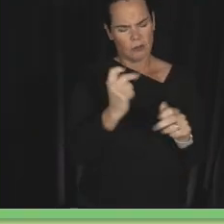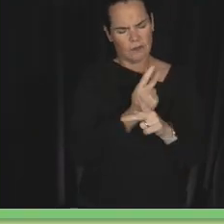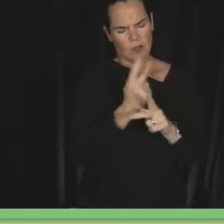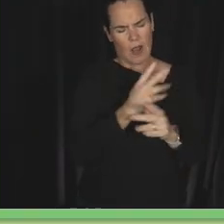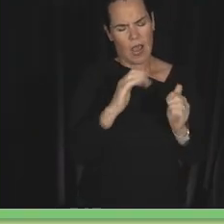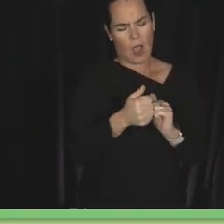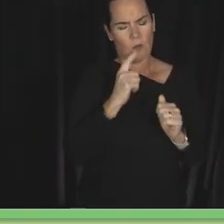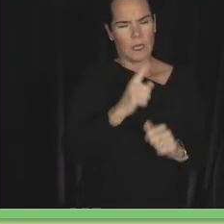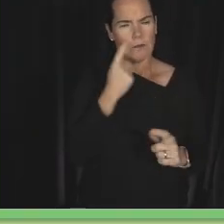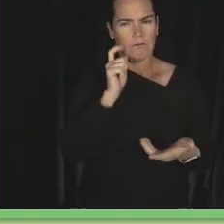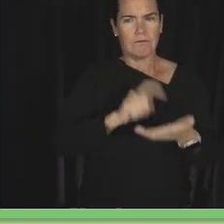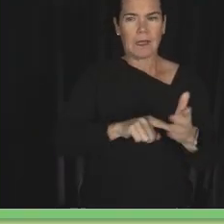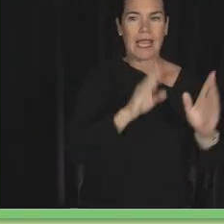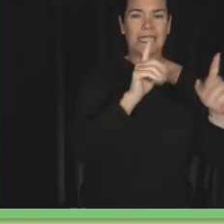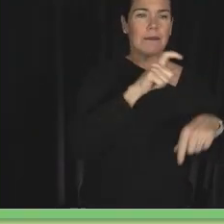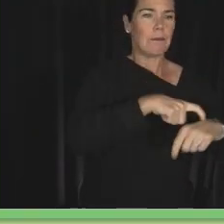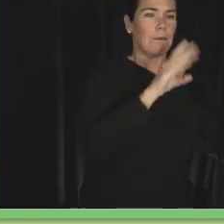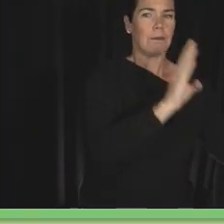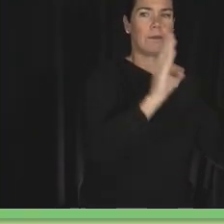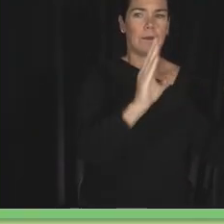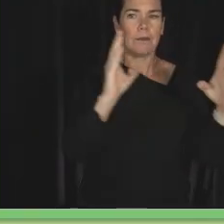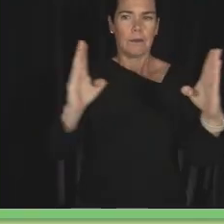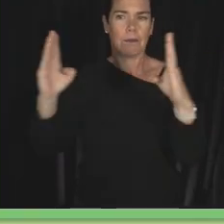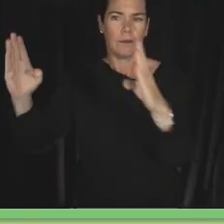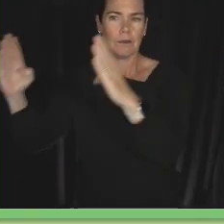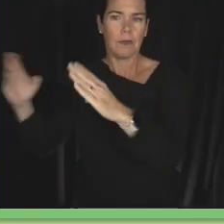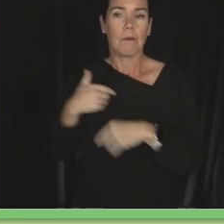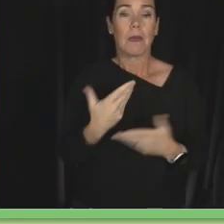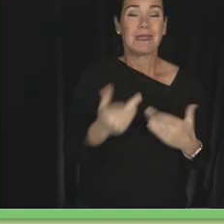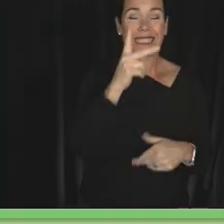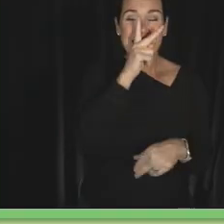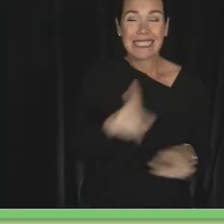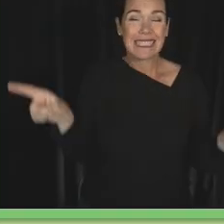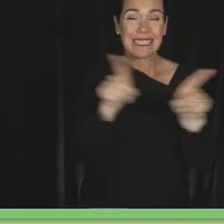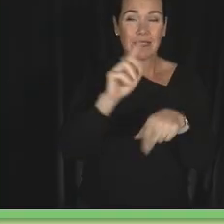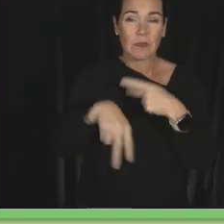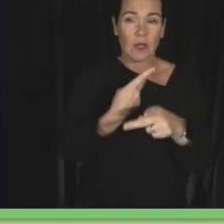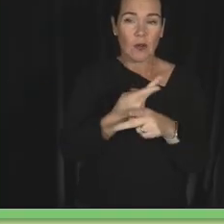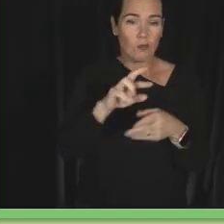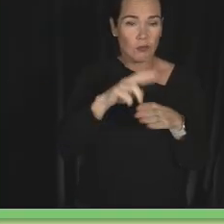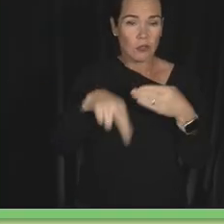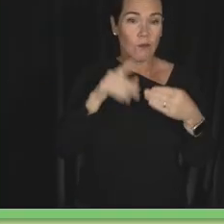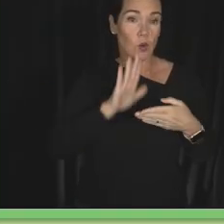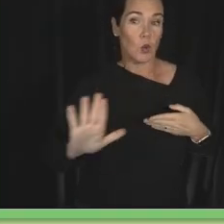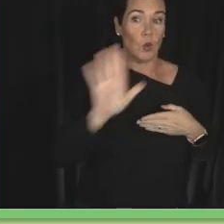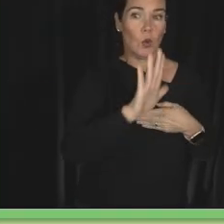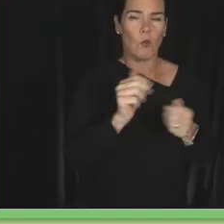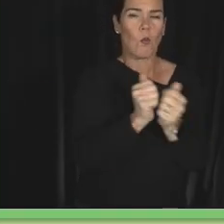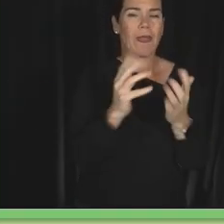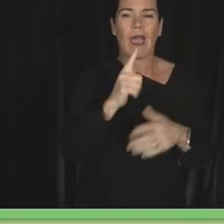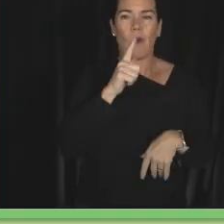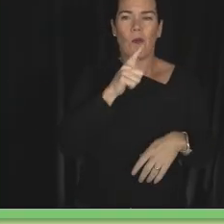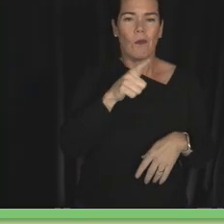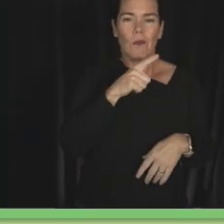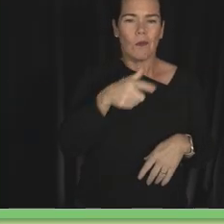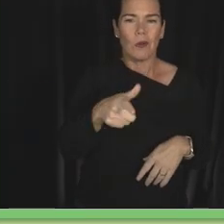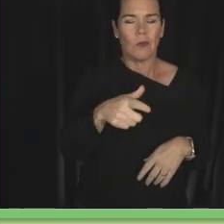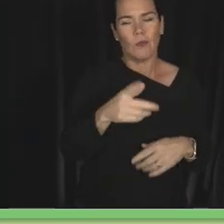and see the same kind of results in your environments, maybe without having to disable inotify too.